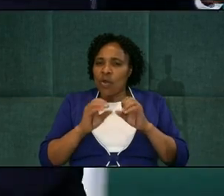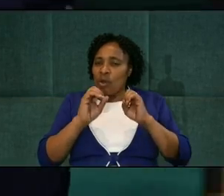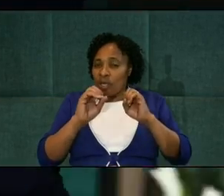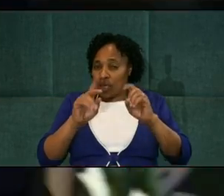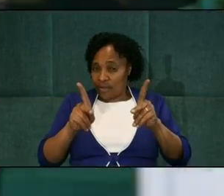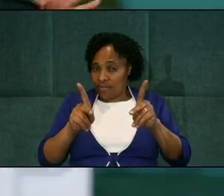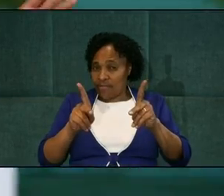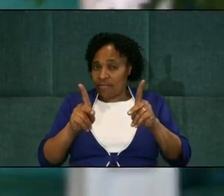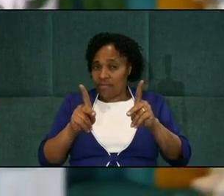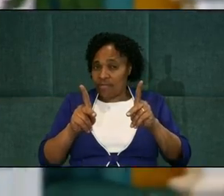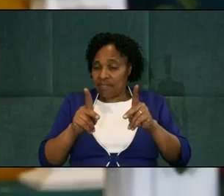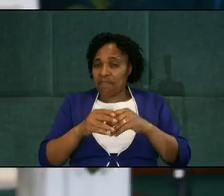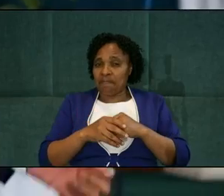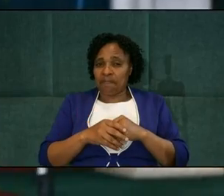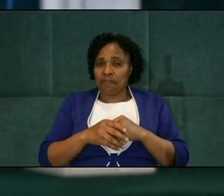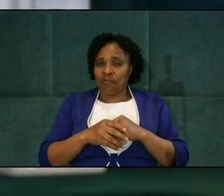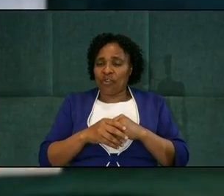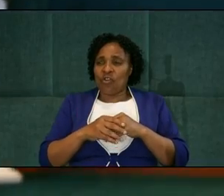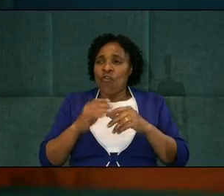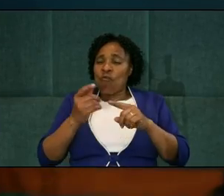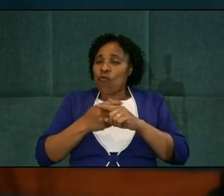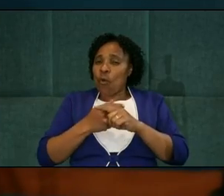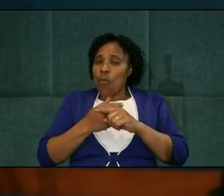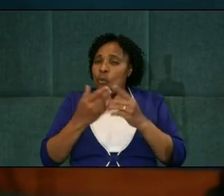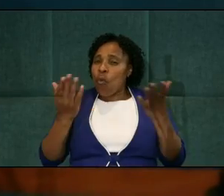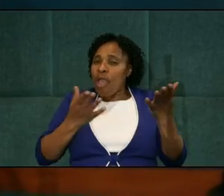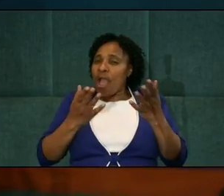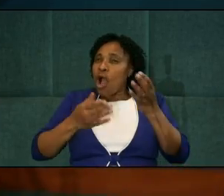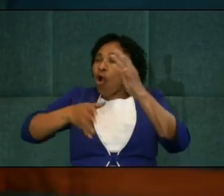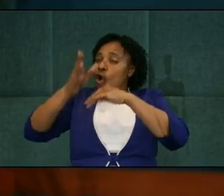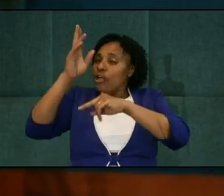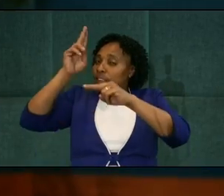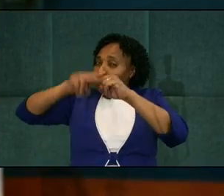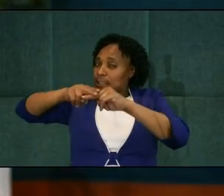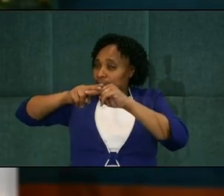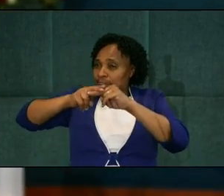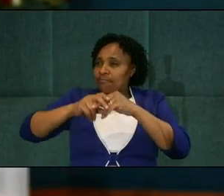Hey, by the way, from where he sits,